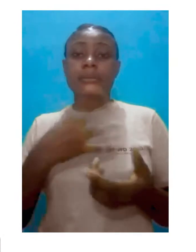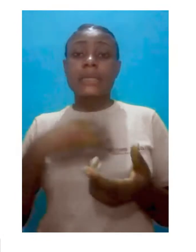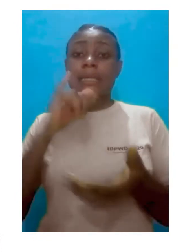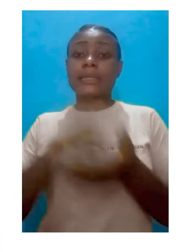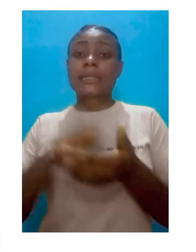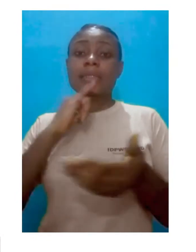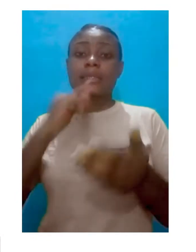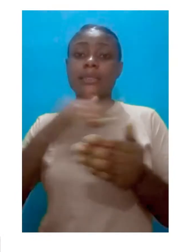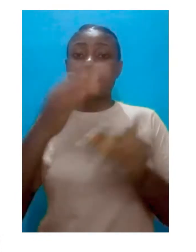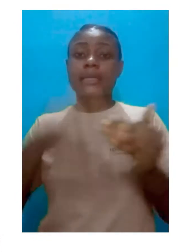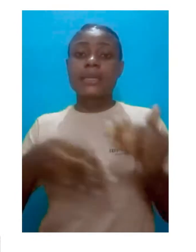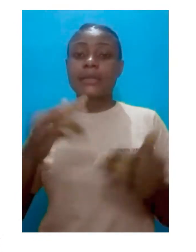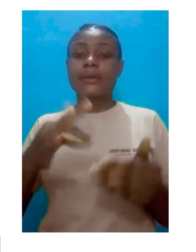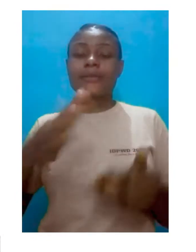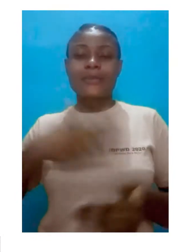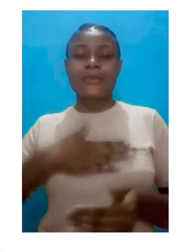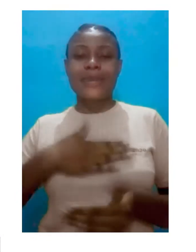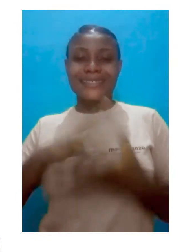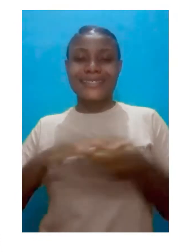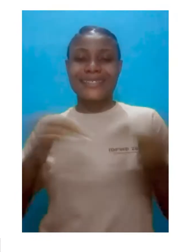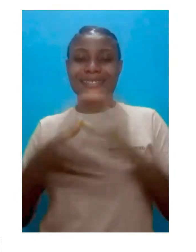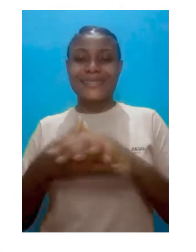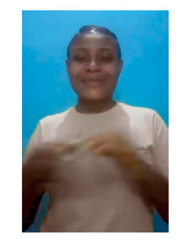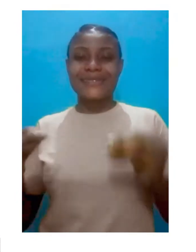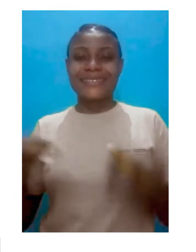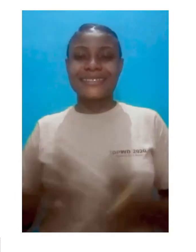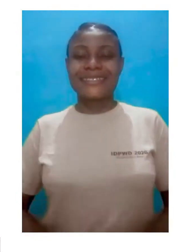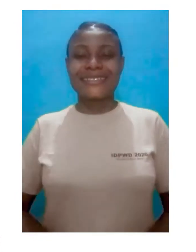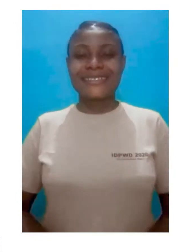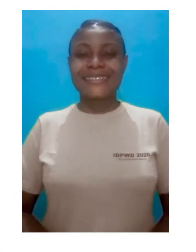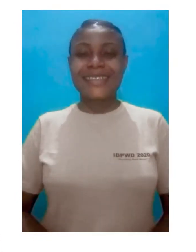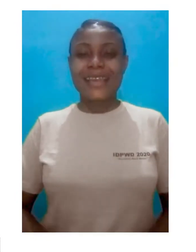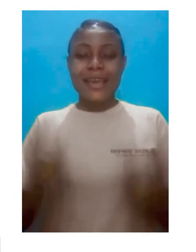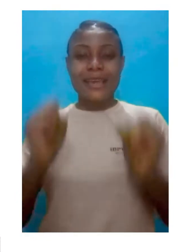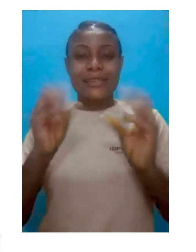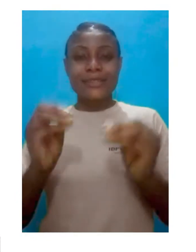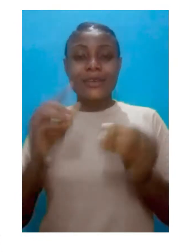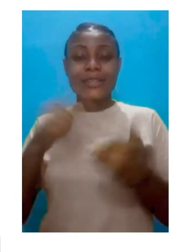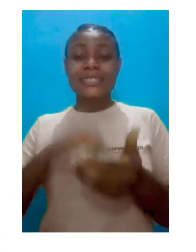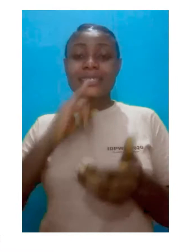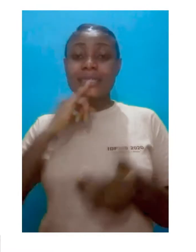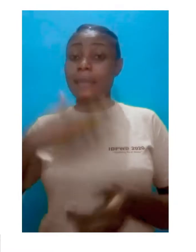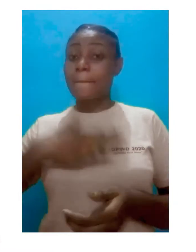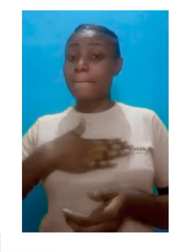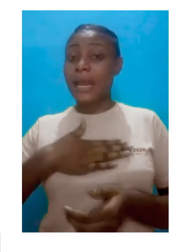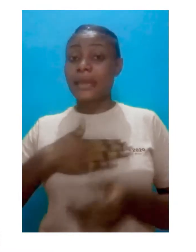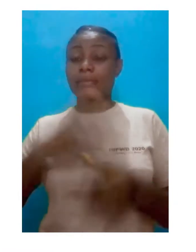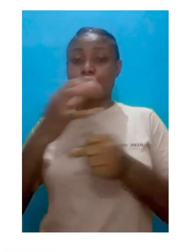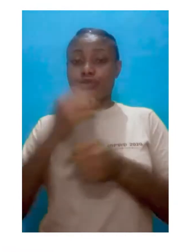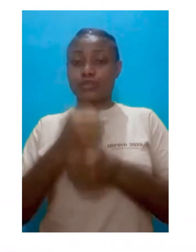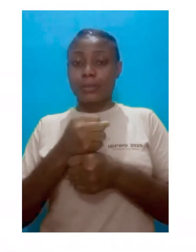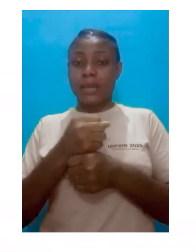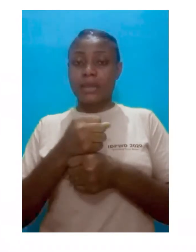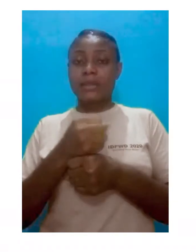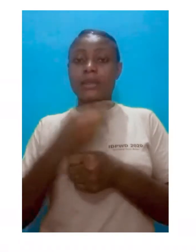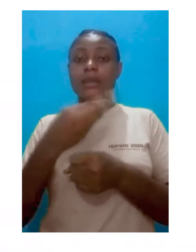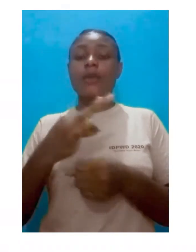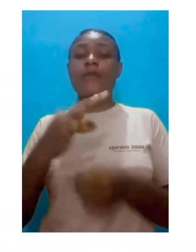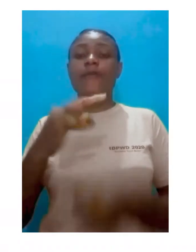hear. And that is the end of my story. So this is